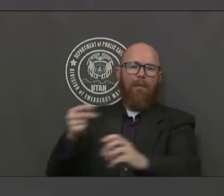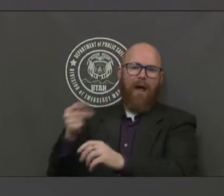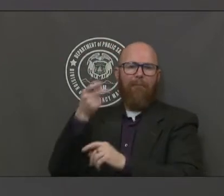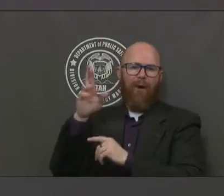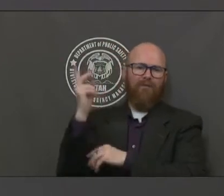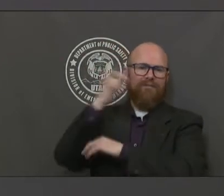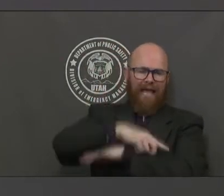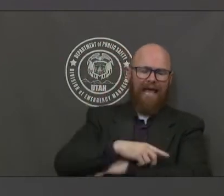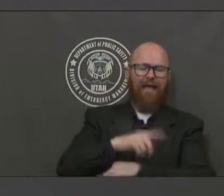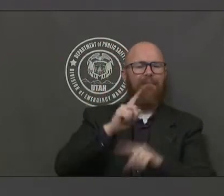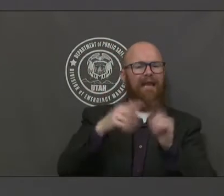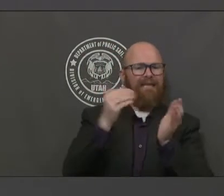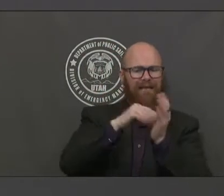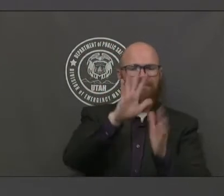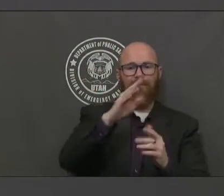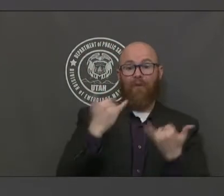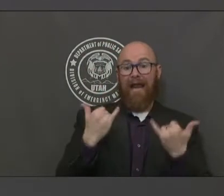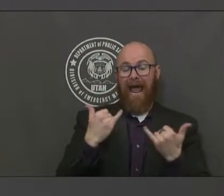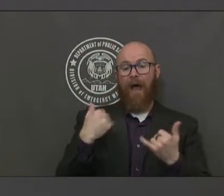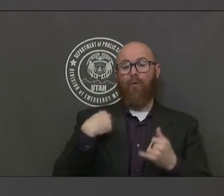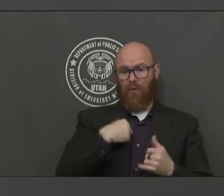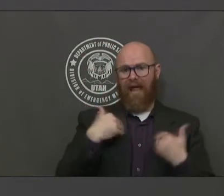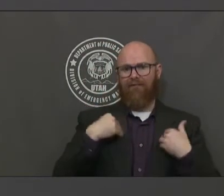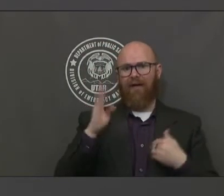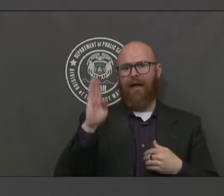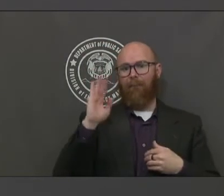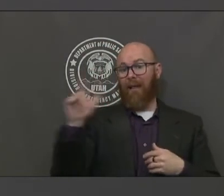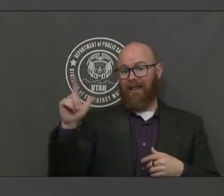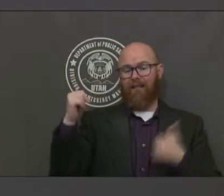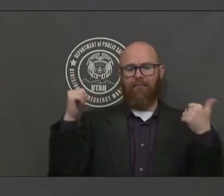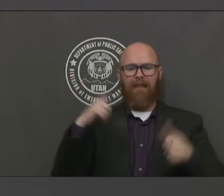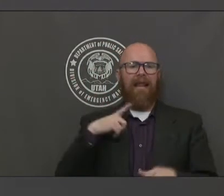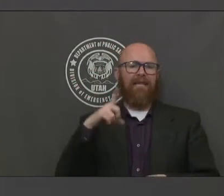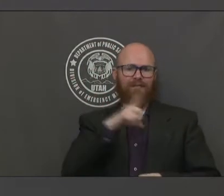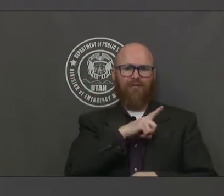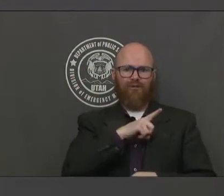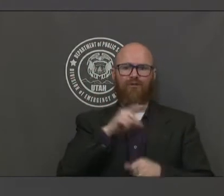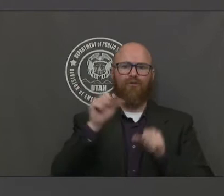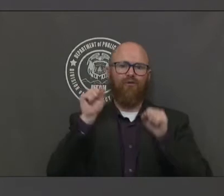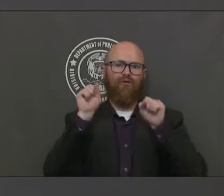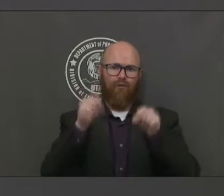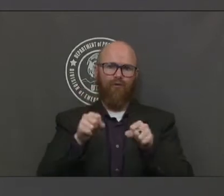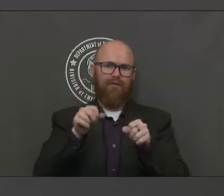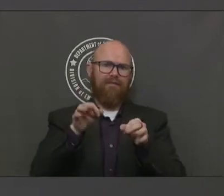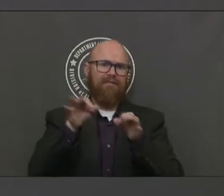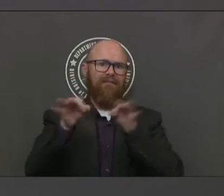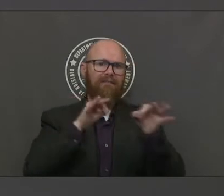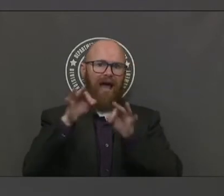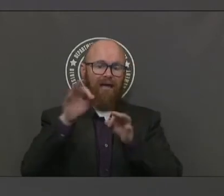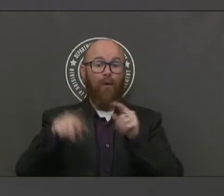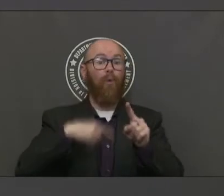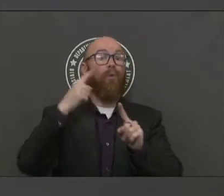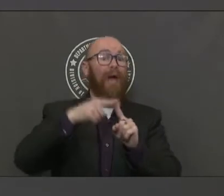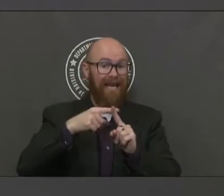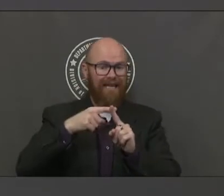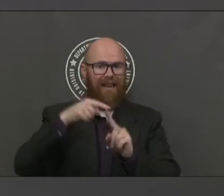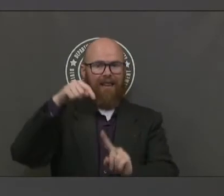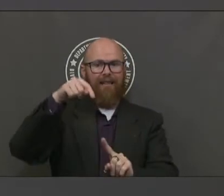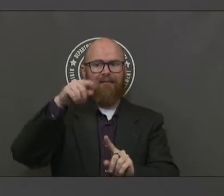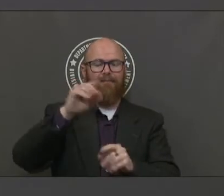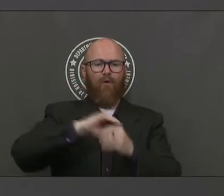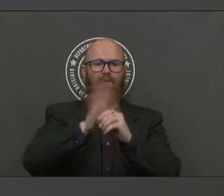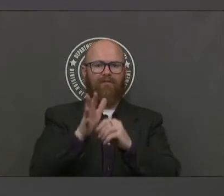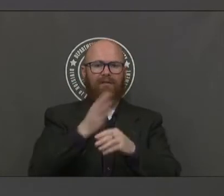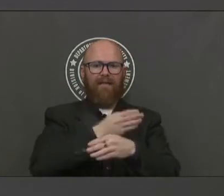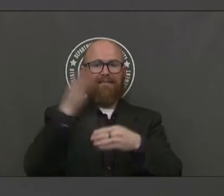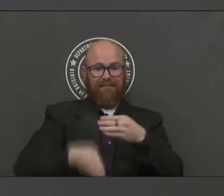so first of all, there's a bill out there. The legislature could define when this ends and when all of these things go away, and